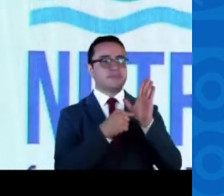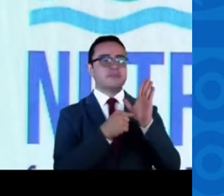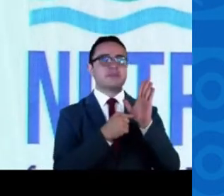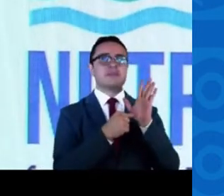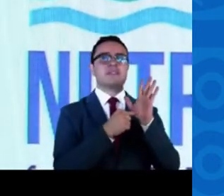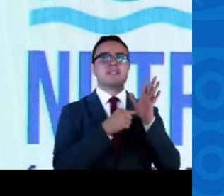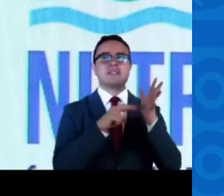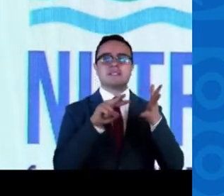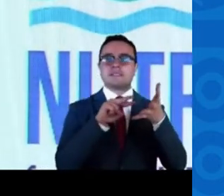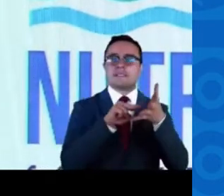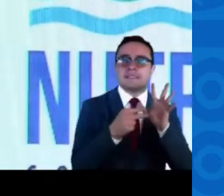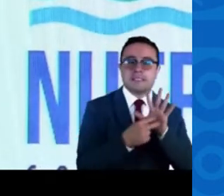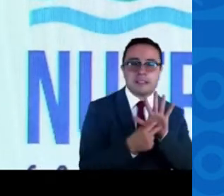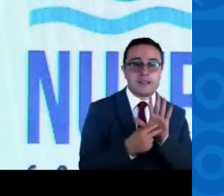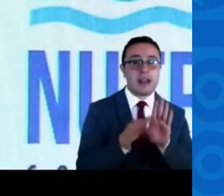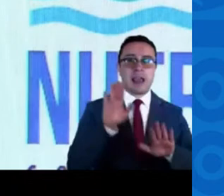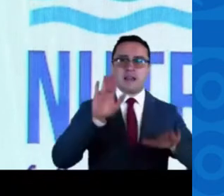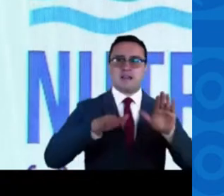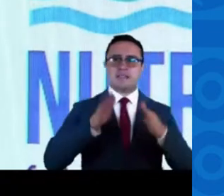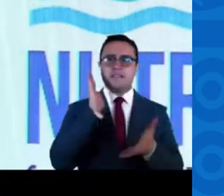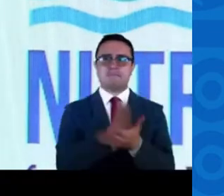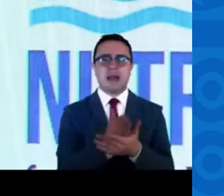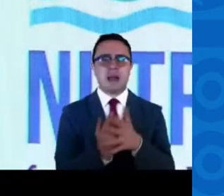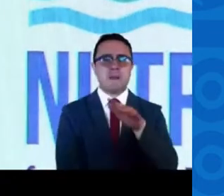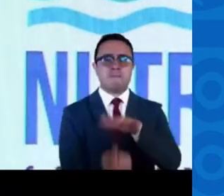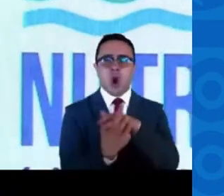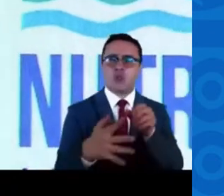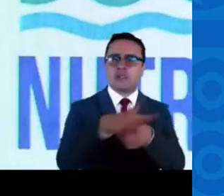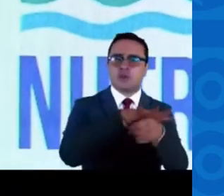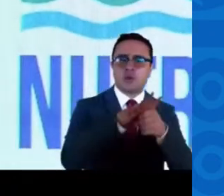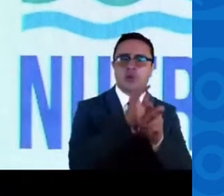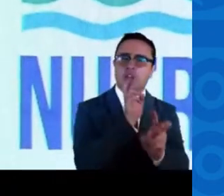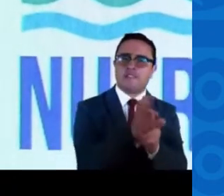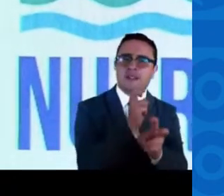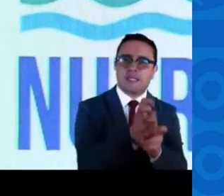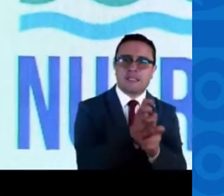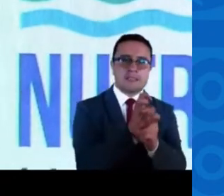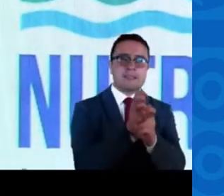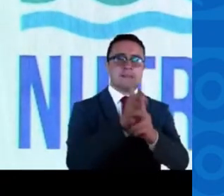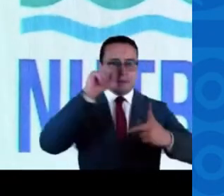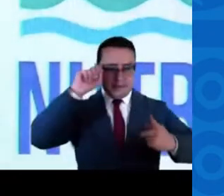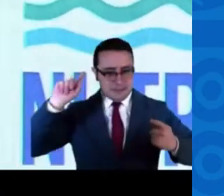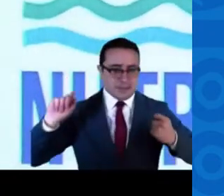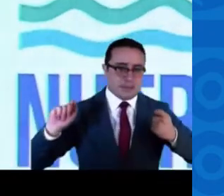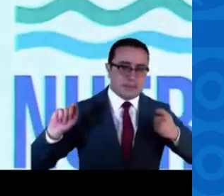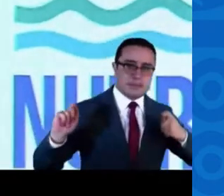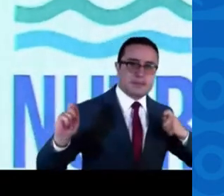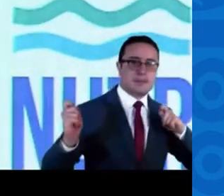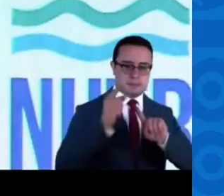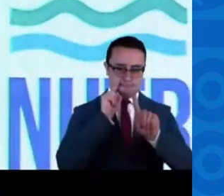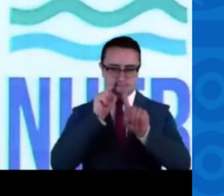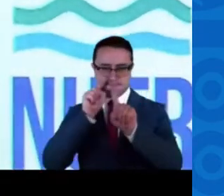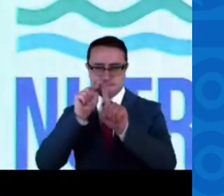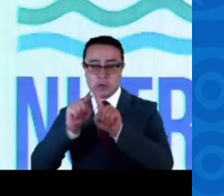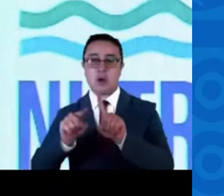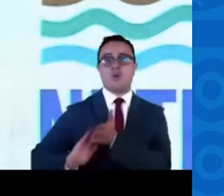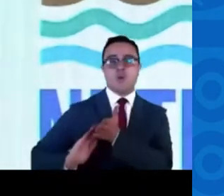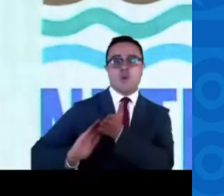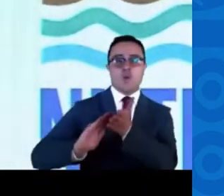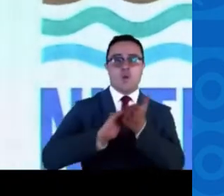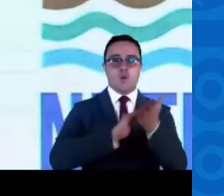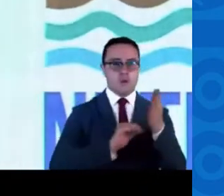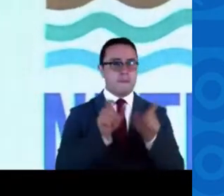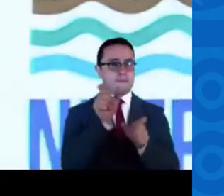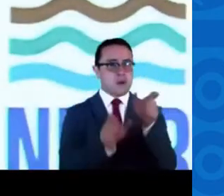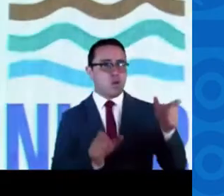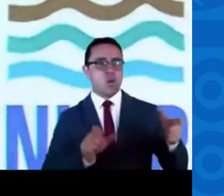It's called H0, which will be the search engine for innovative solutions to have an impact on the communities who work